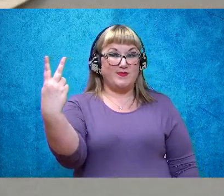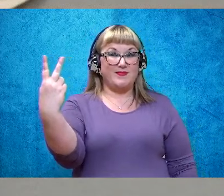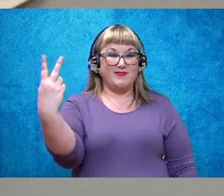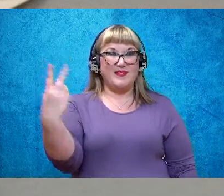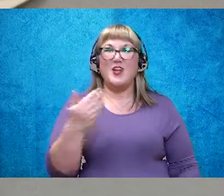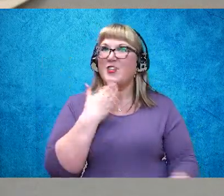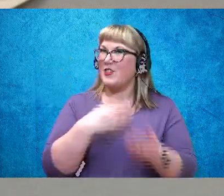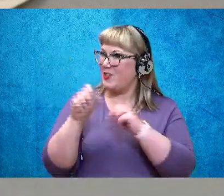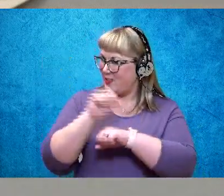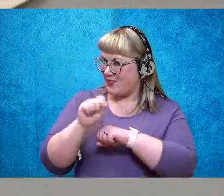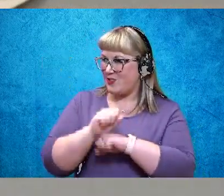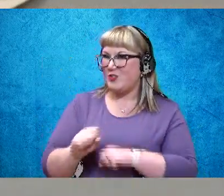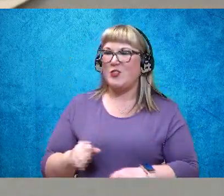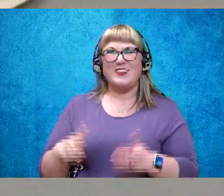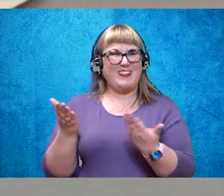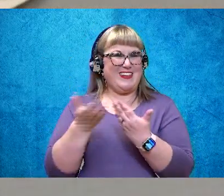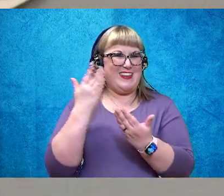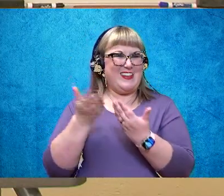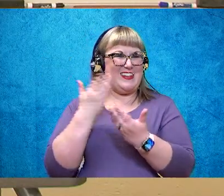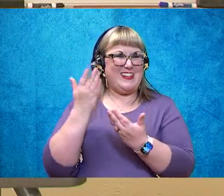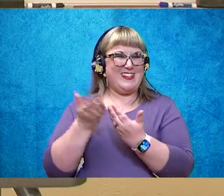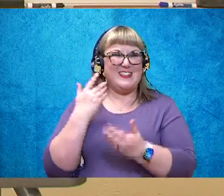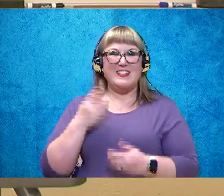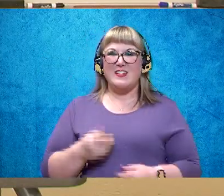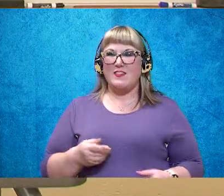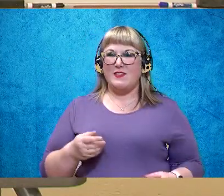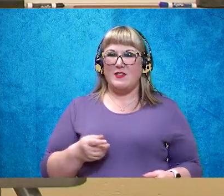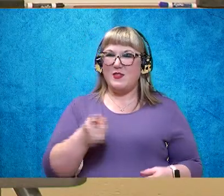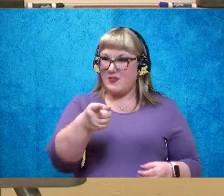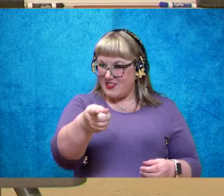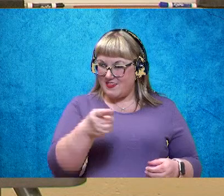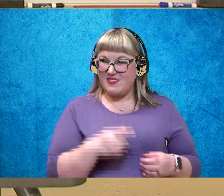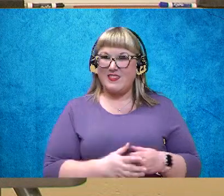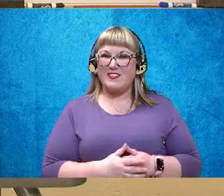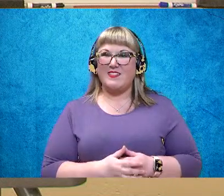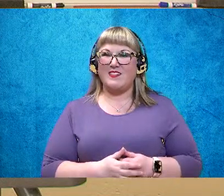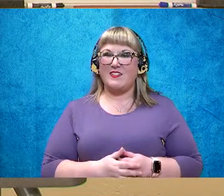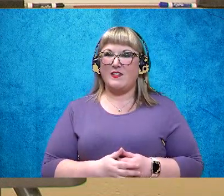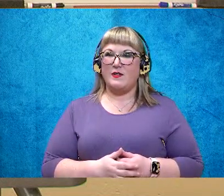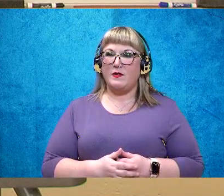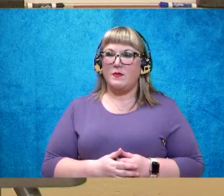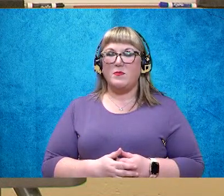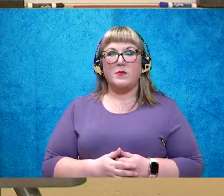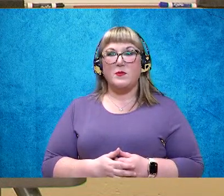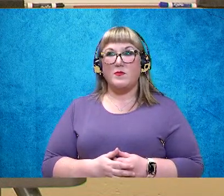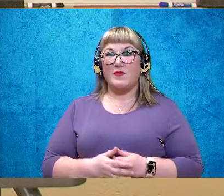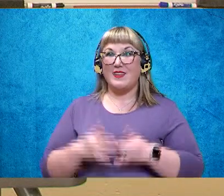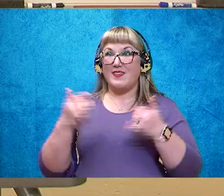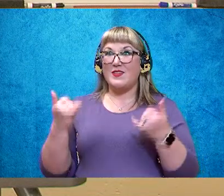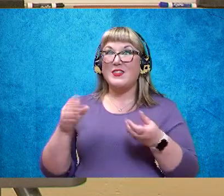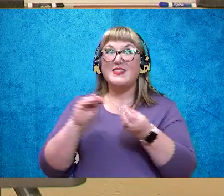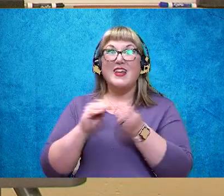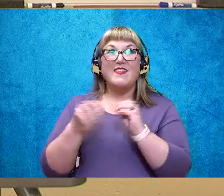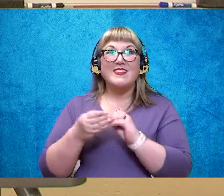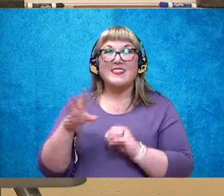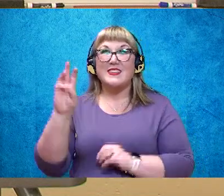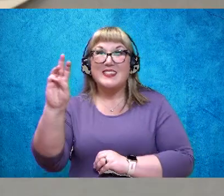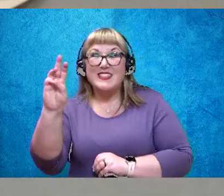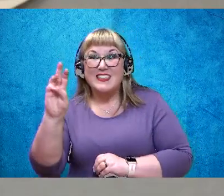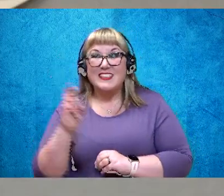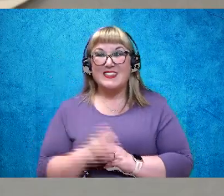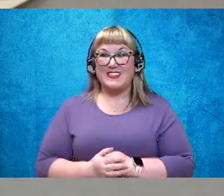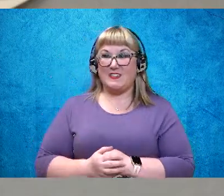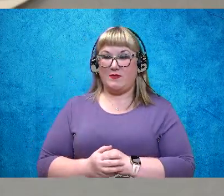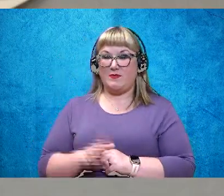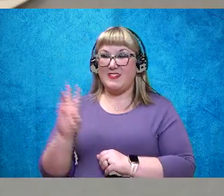Good job. Number 2 is easy. That's one of the numbers we learned at the very beginning of the year. Now find number 6.